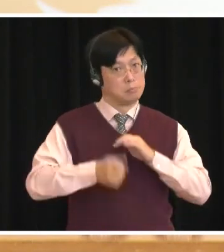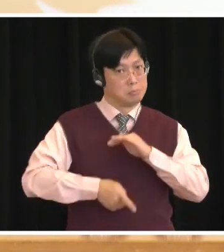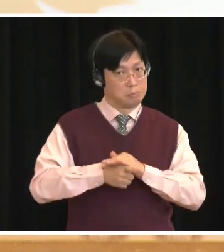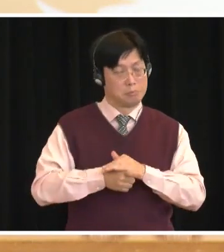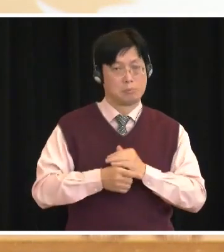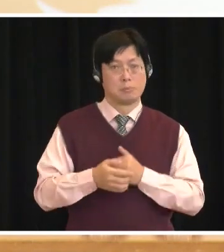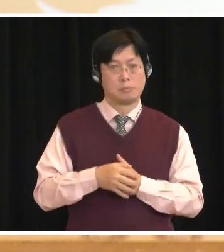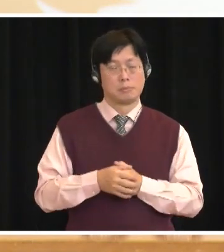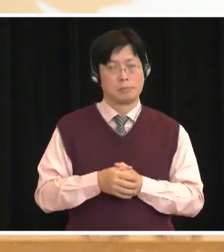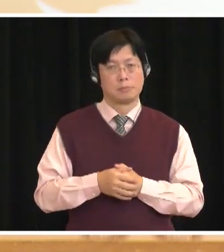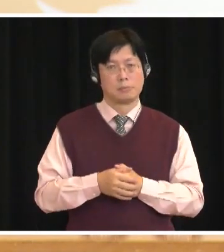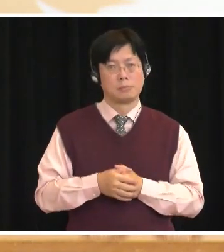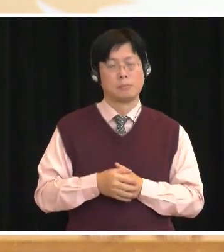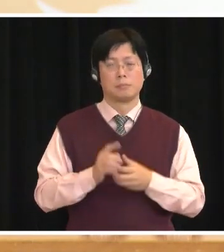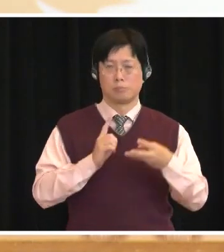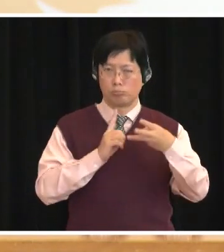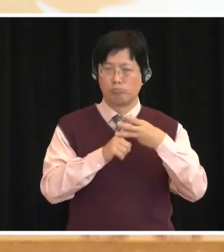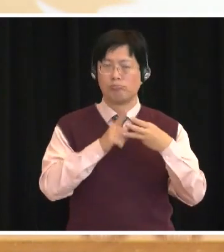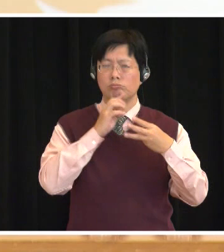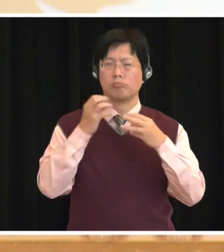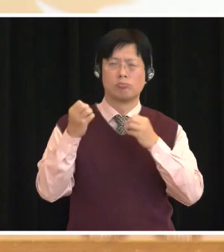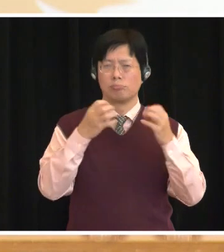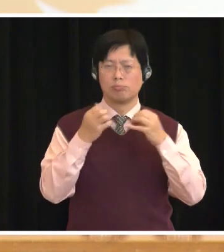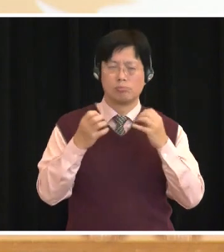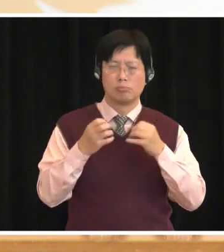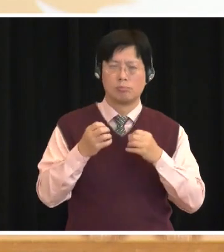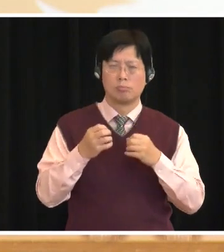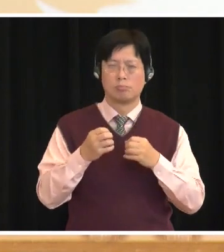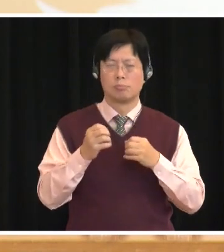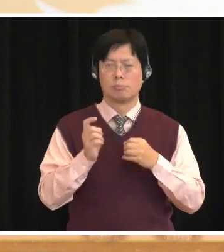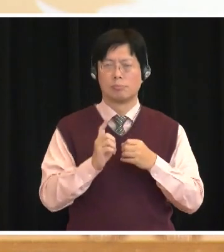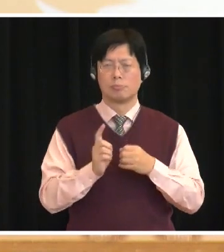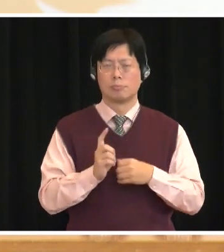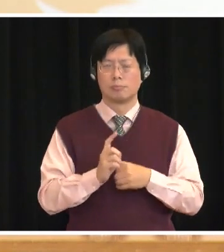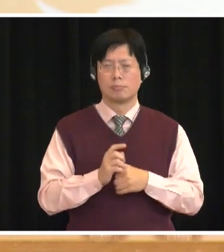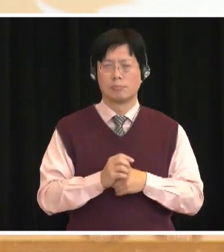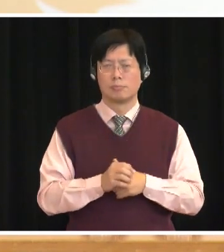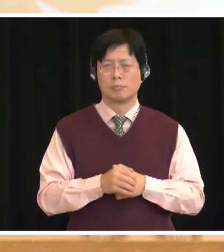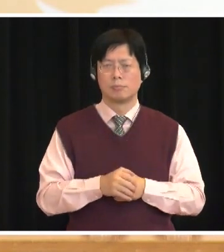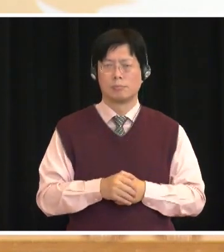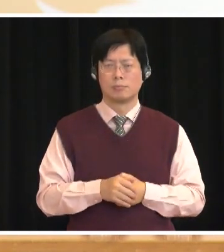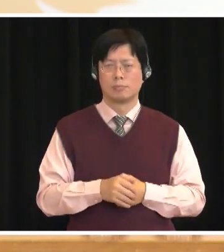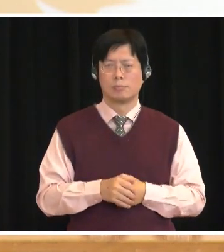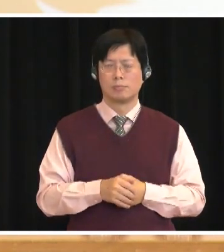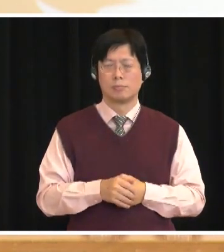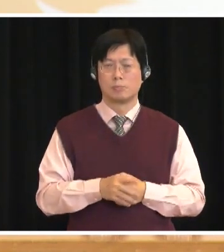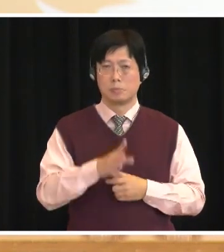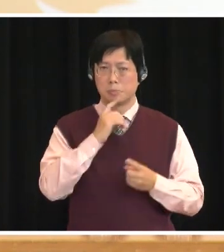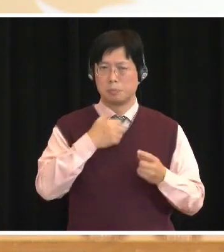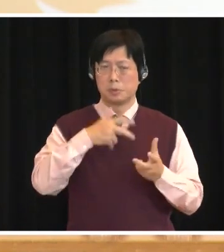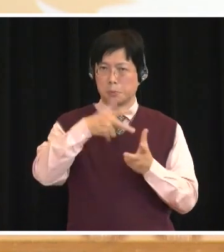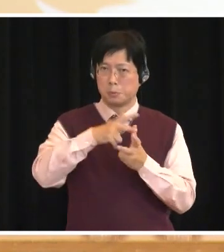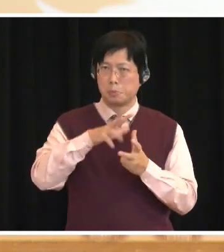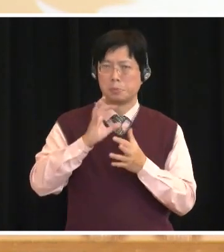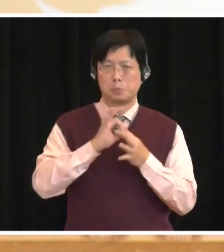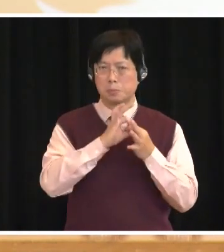and there is very little or nothing about sexual abuse or sexual exploitation through